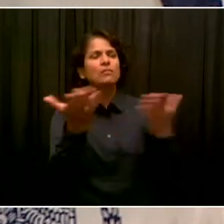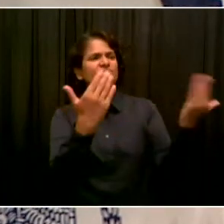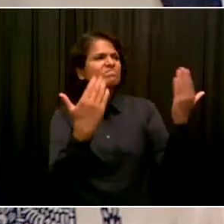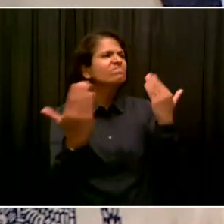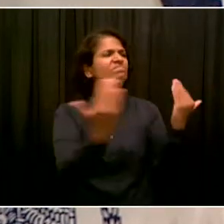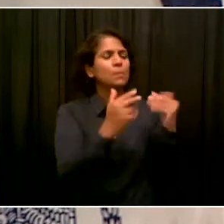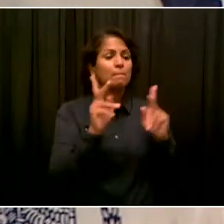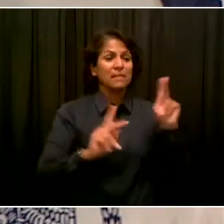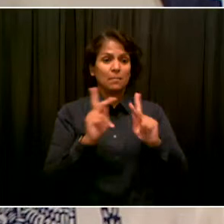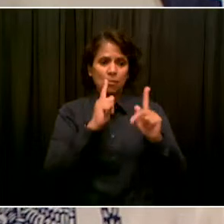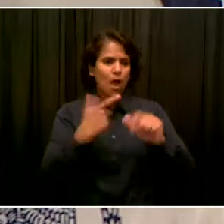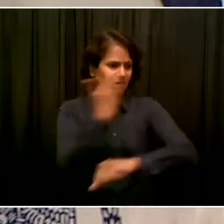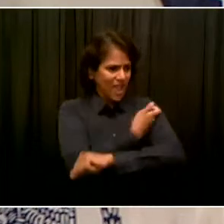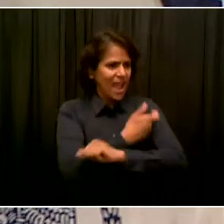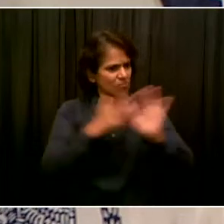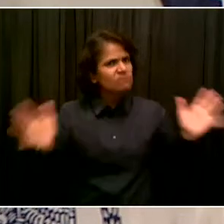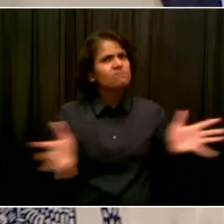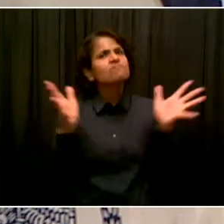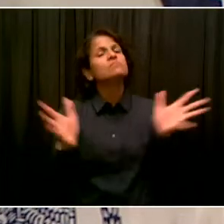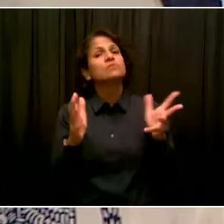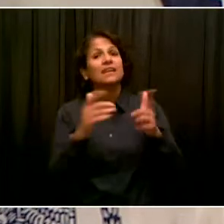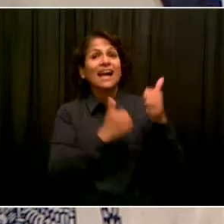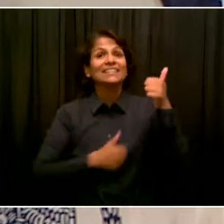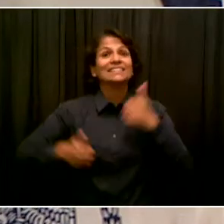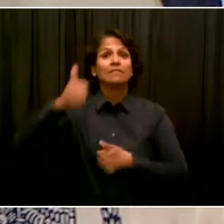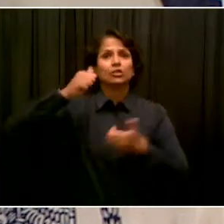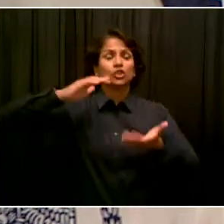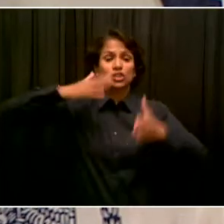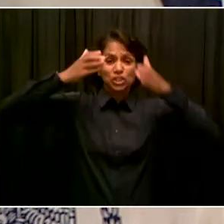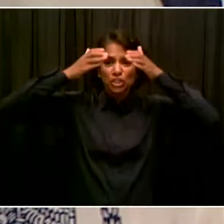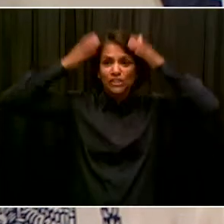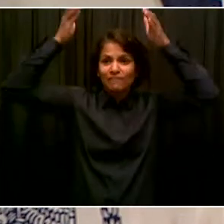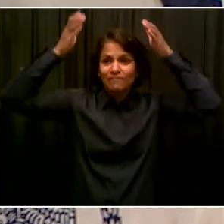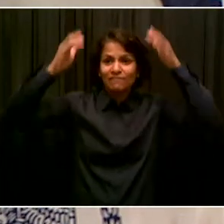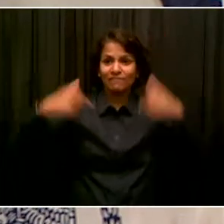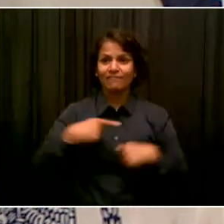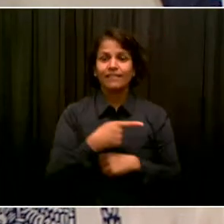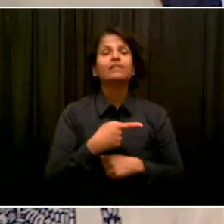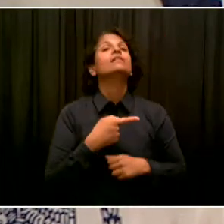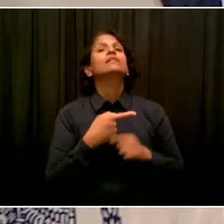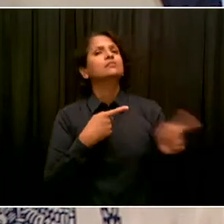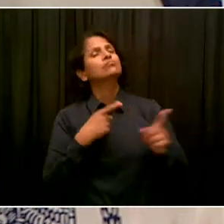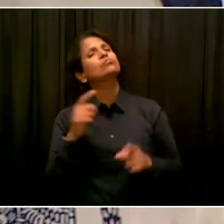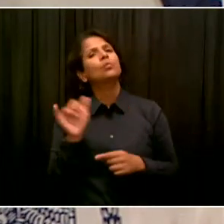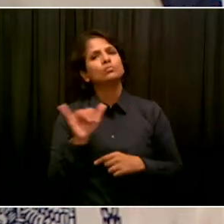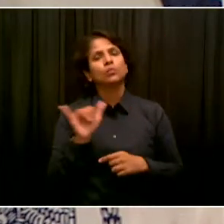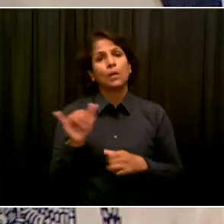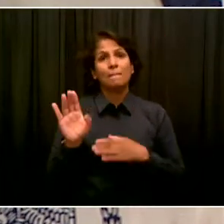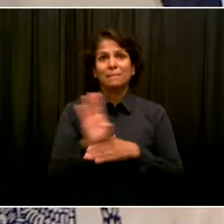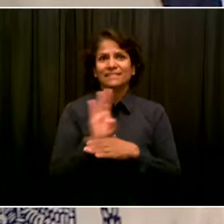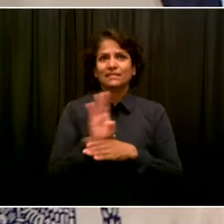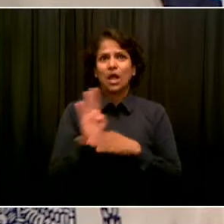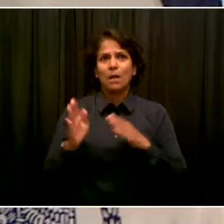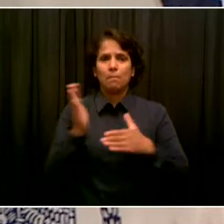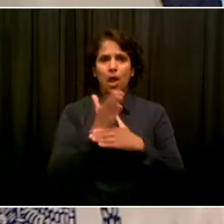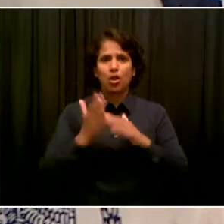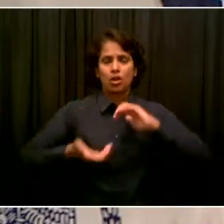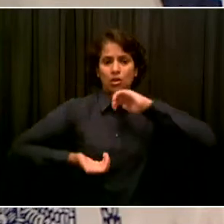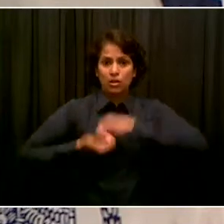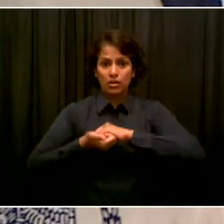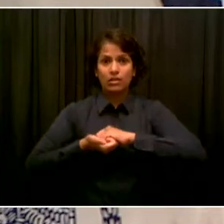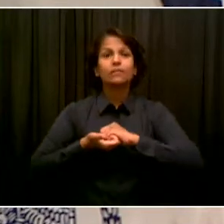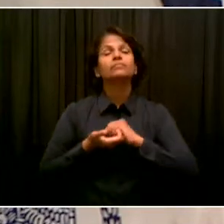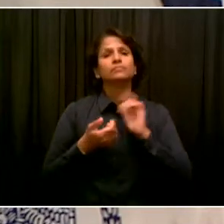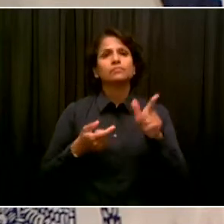the partners in this amazing institution. He is also known affectionately as the Bishop of